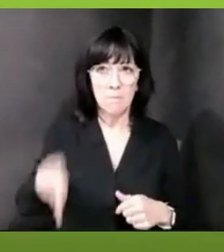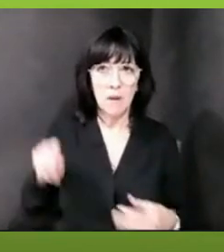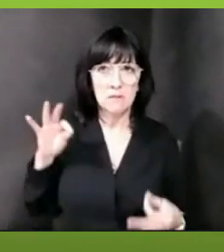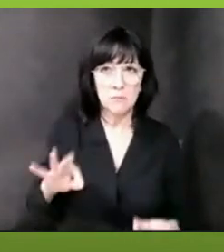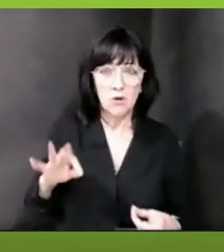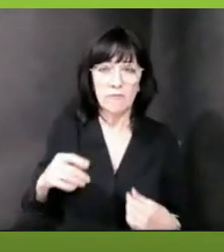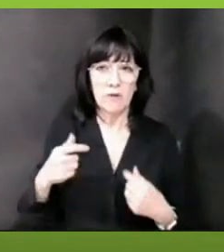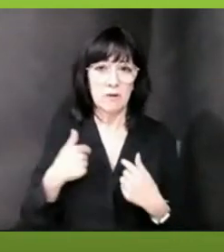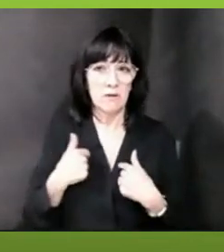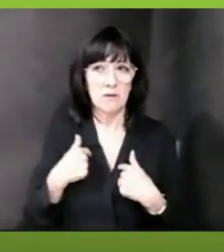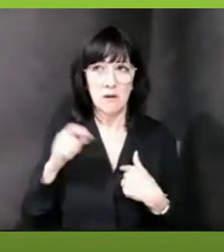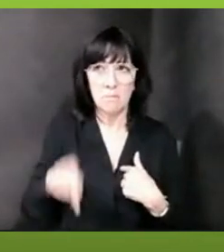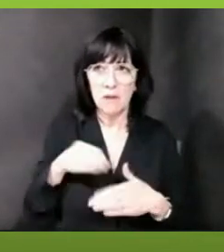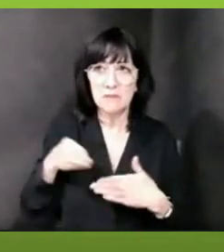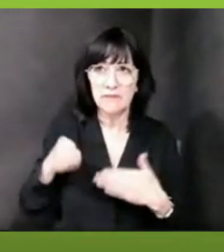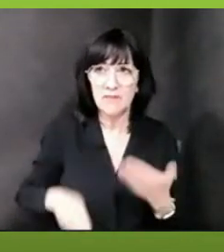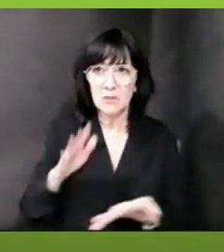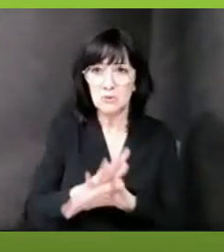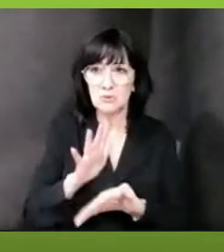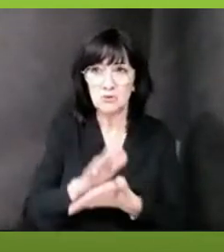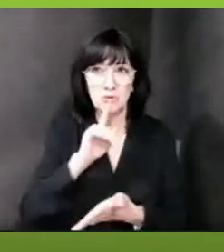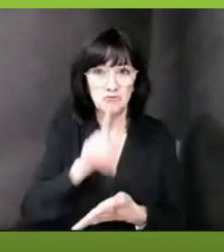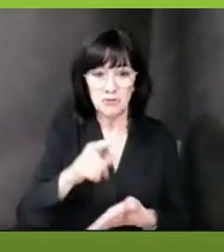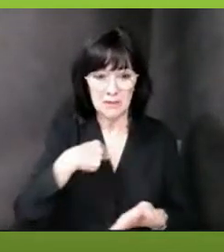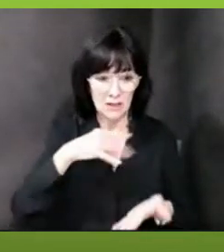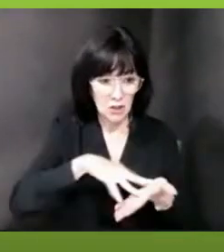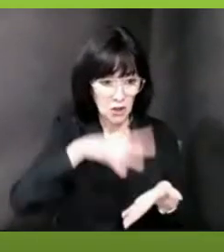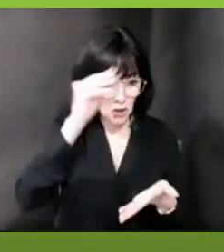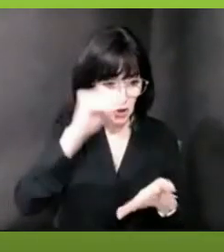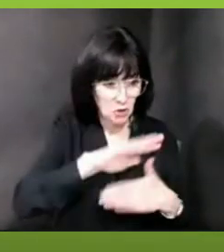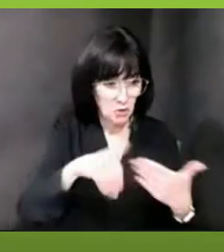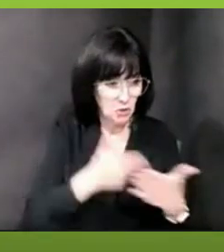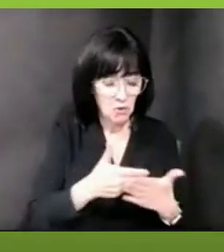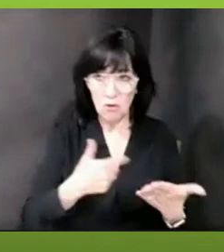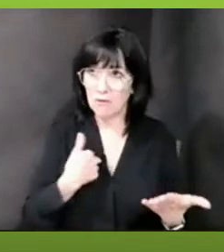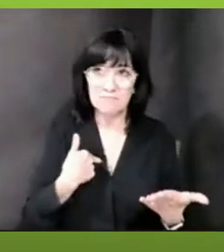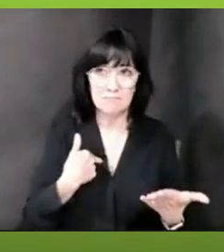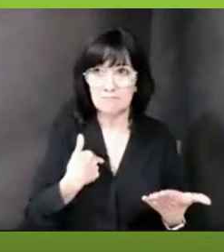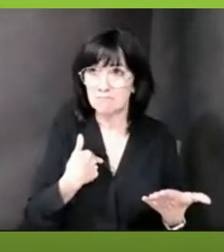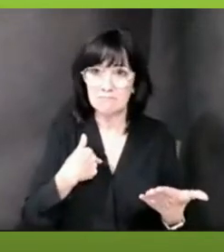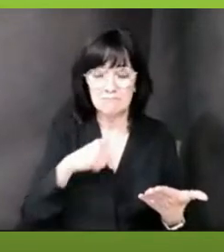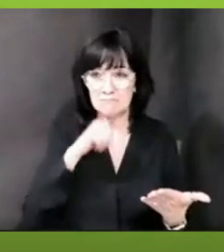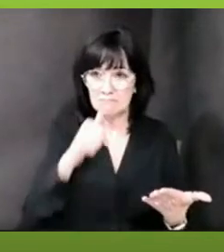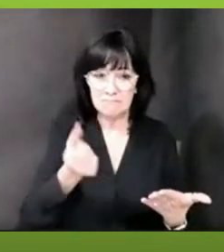and maybe they didn't learn things that they wanted to learn, and they're feeling